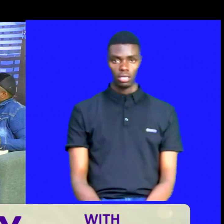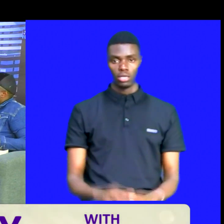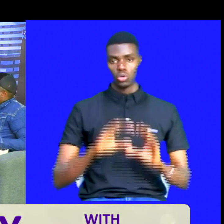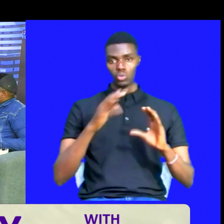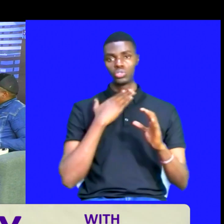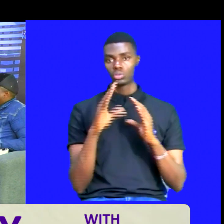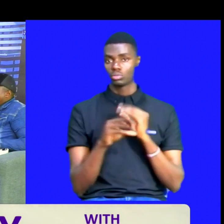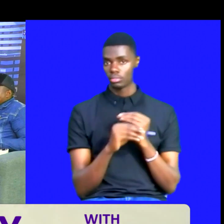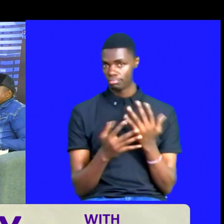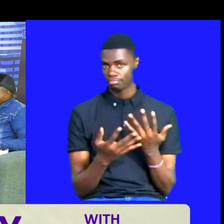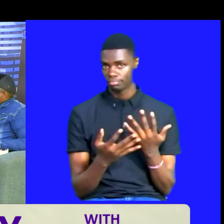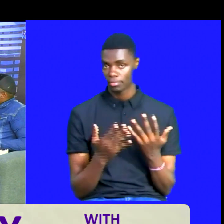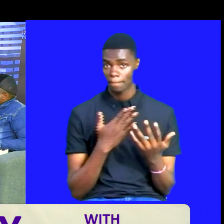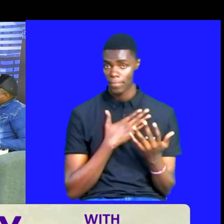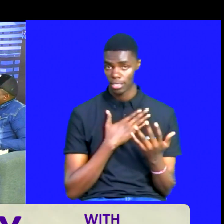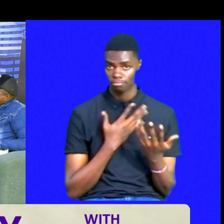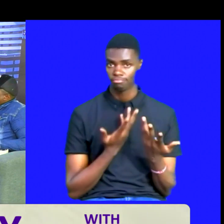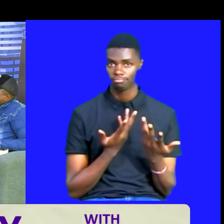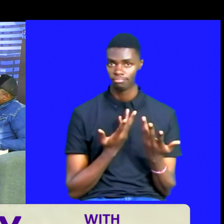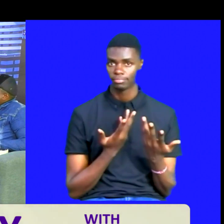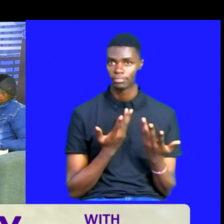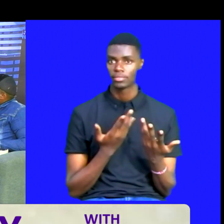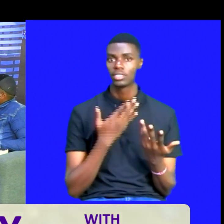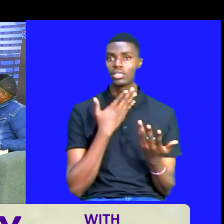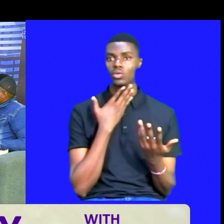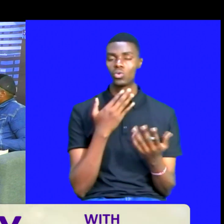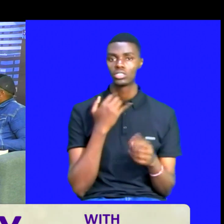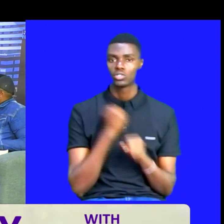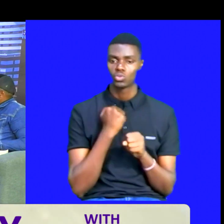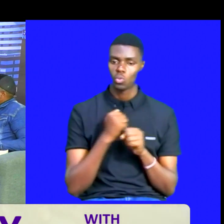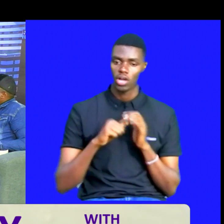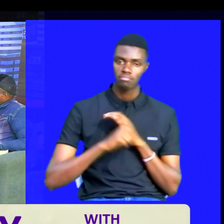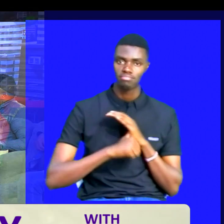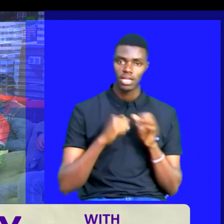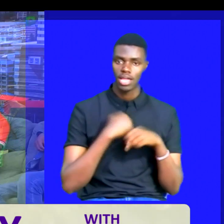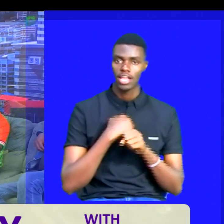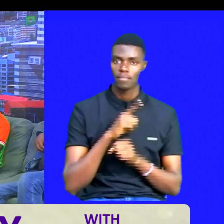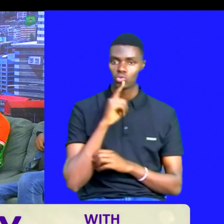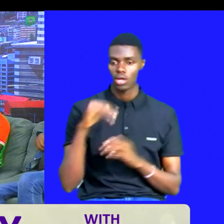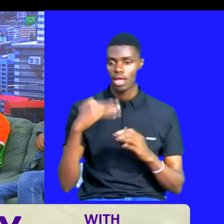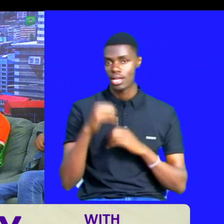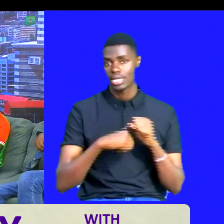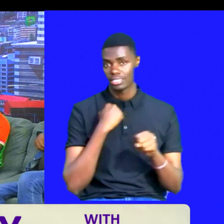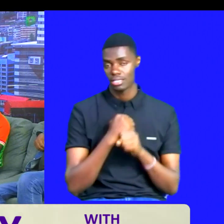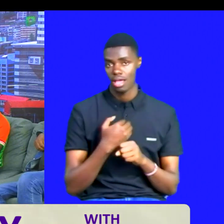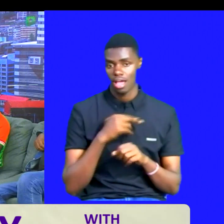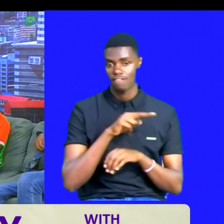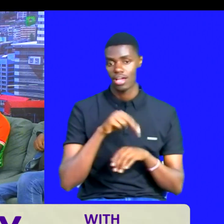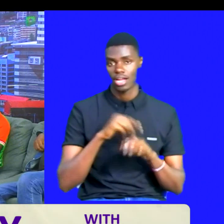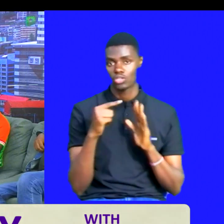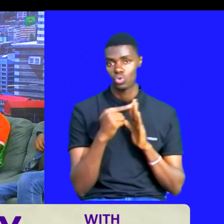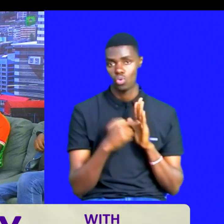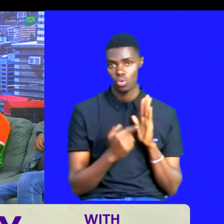kuongezea? Yeah, Kiongeza, maybe we want to really work hard and to make sure that by next year we have a national league.